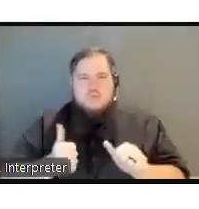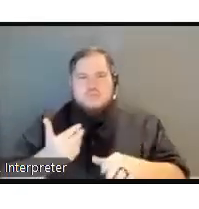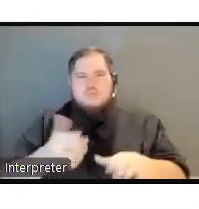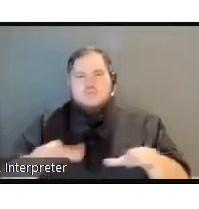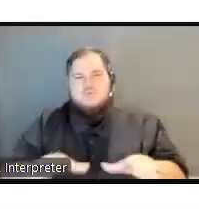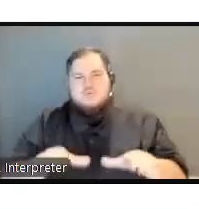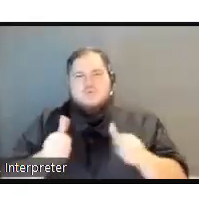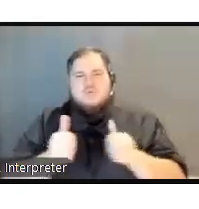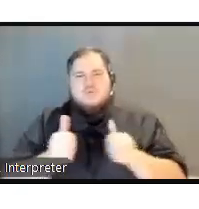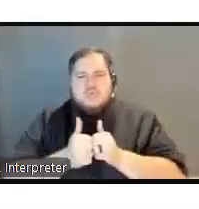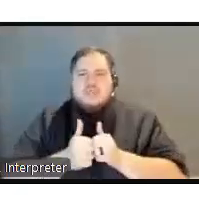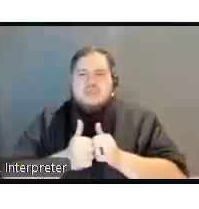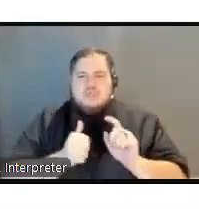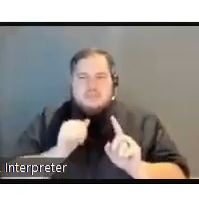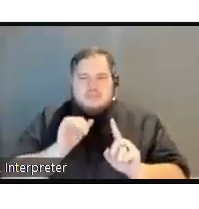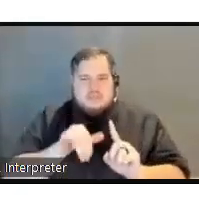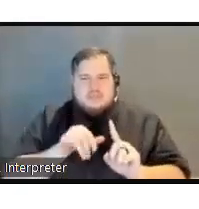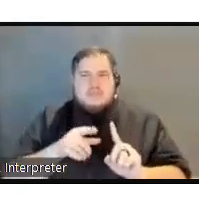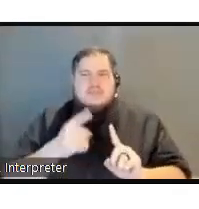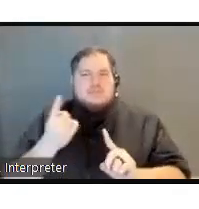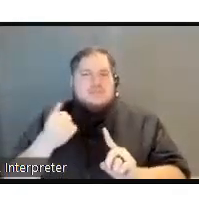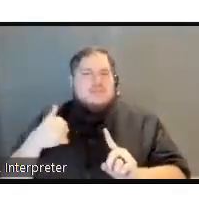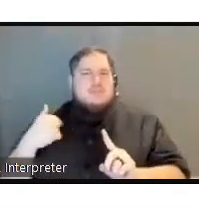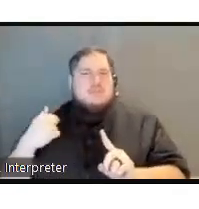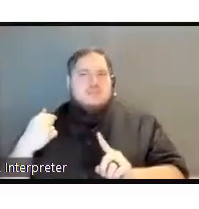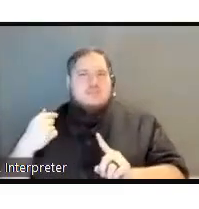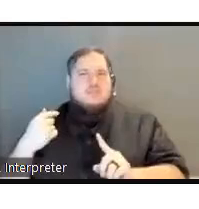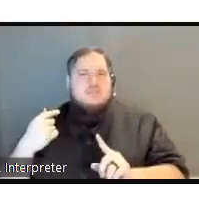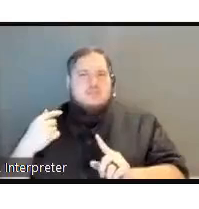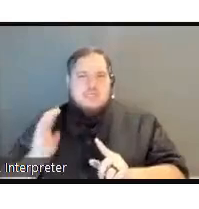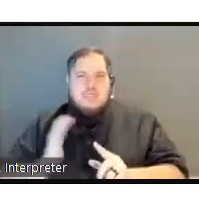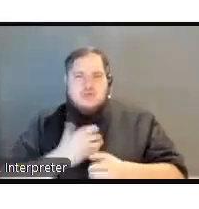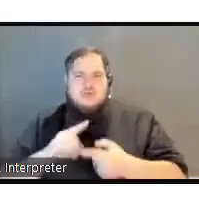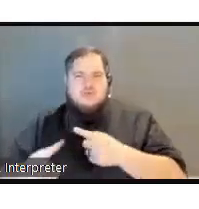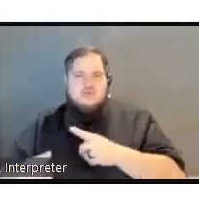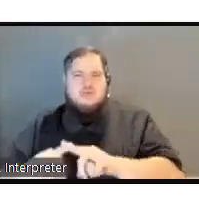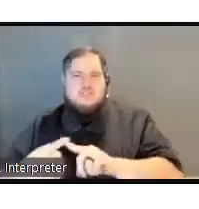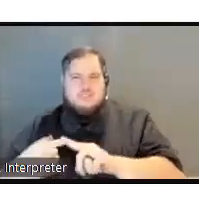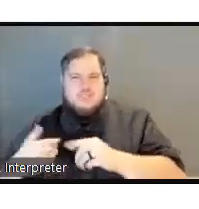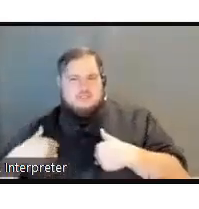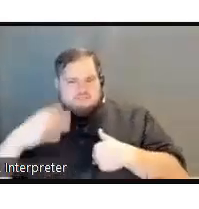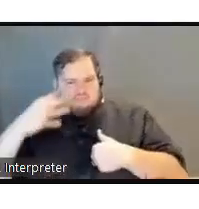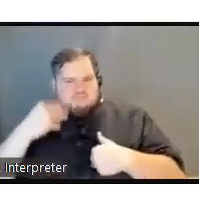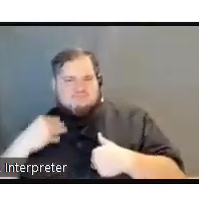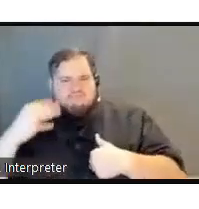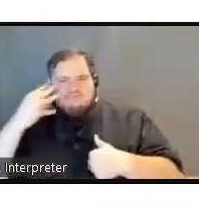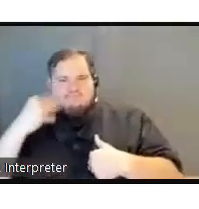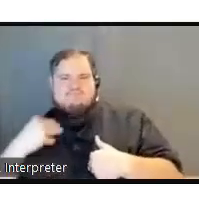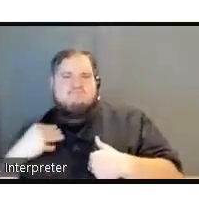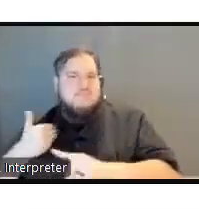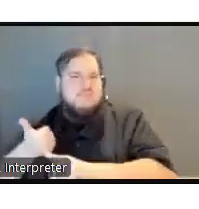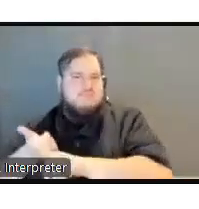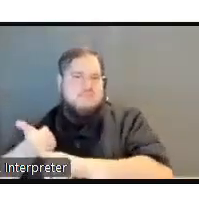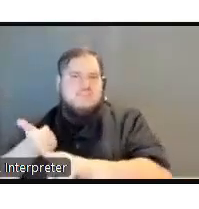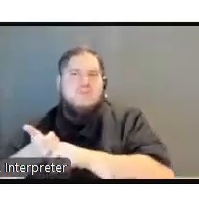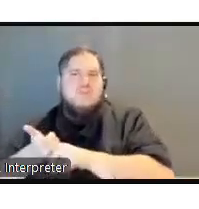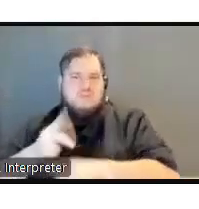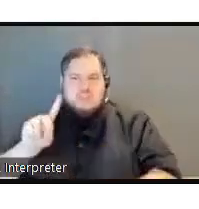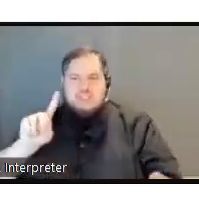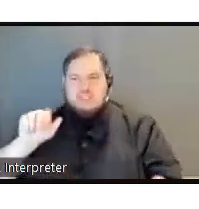also a recommendation that came from our friends with lived experience with visual impairment. They said these dashboards